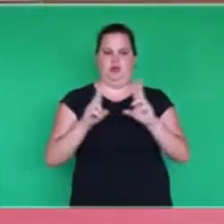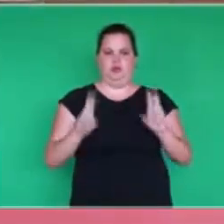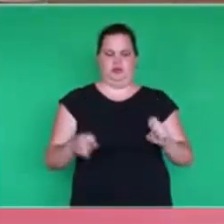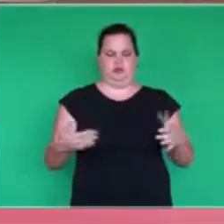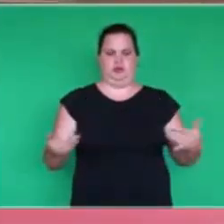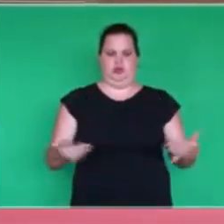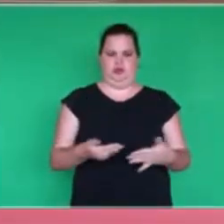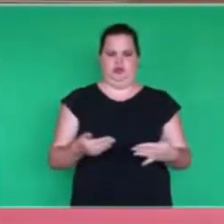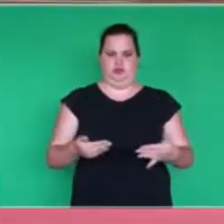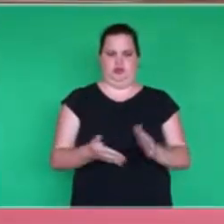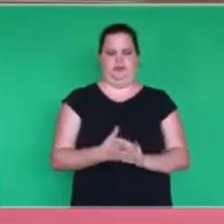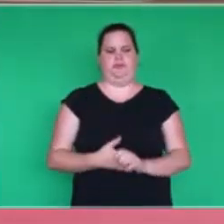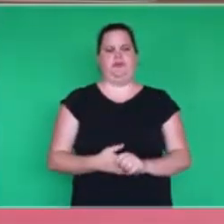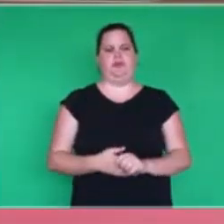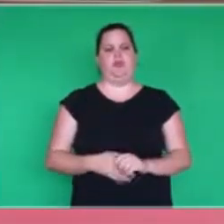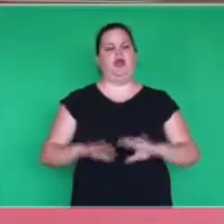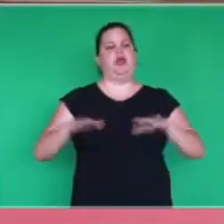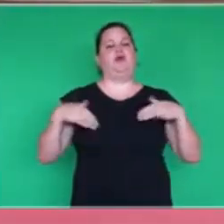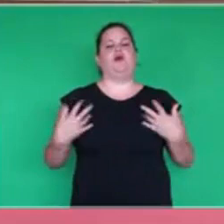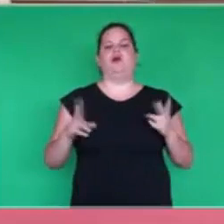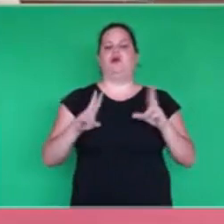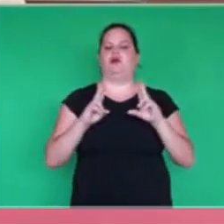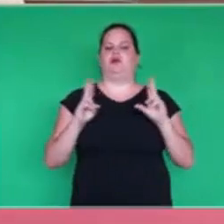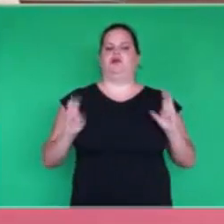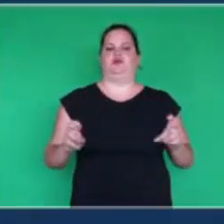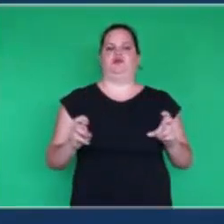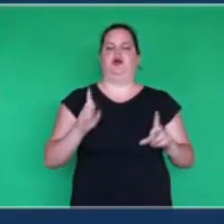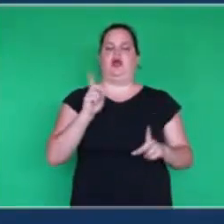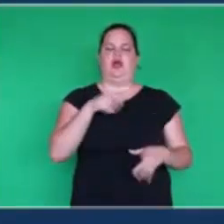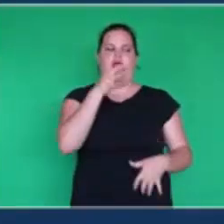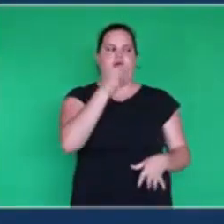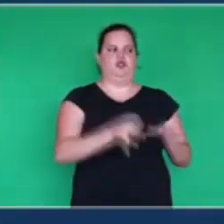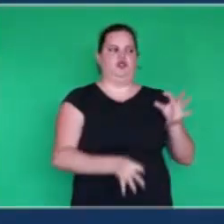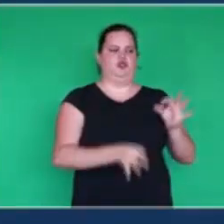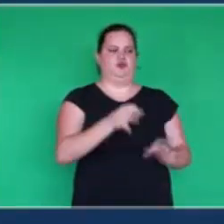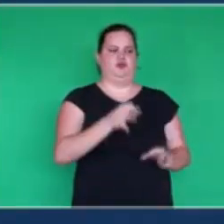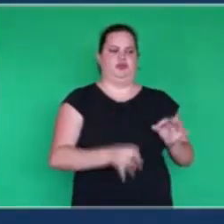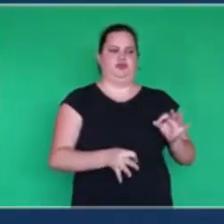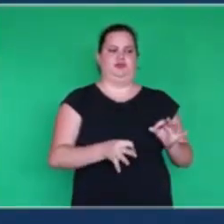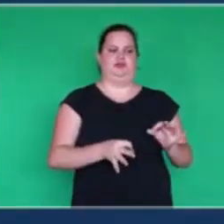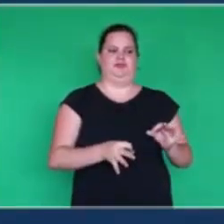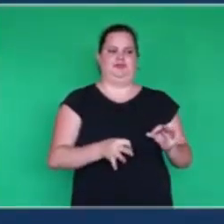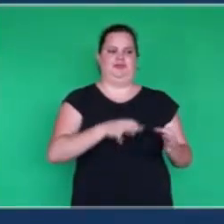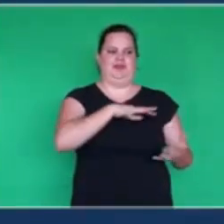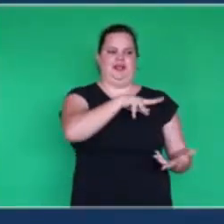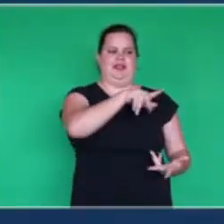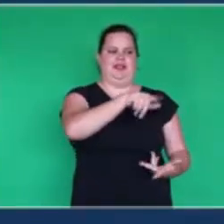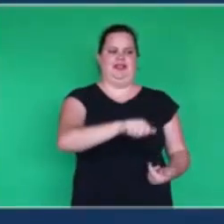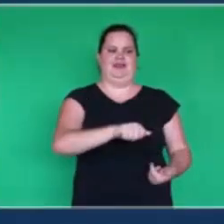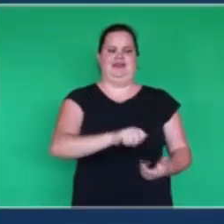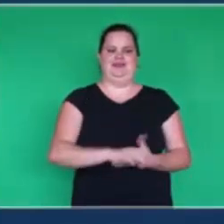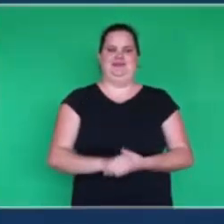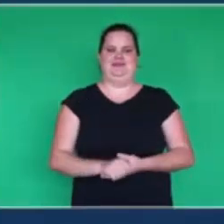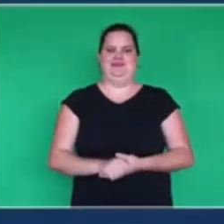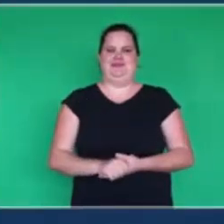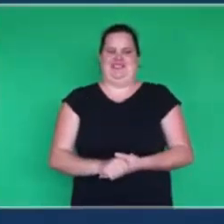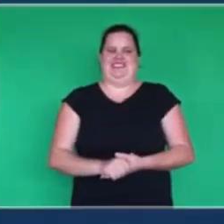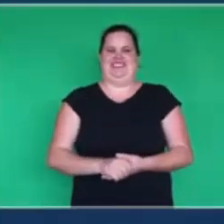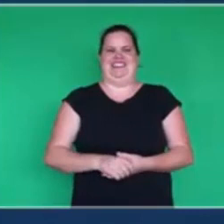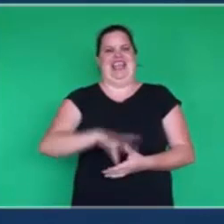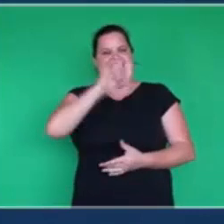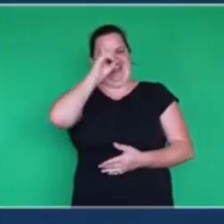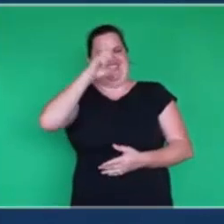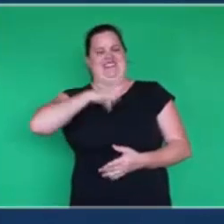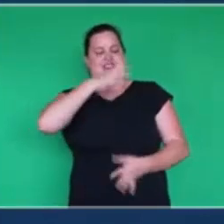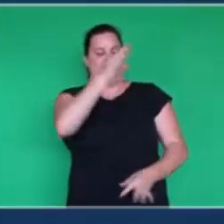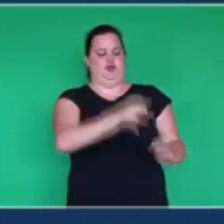it means tribulation in all things. We shall study it later. We will see it together. I have called Pastor Josias here to